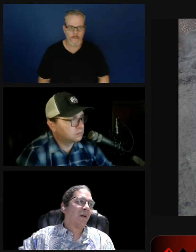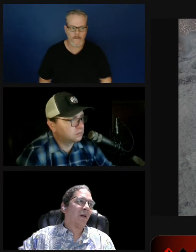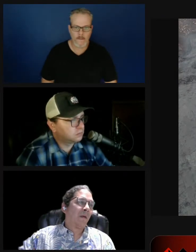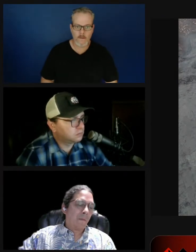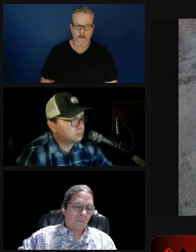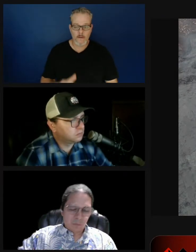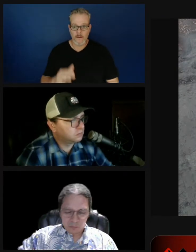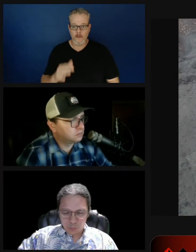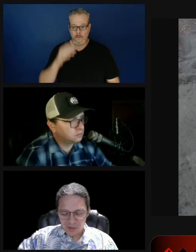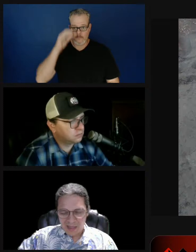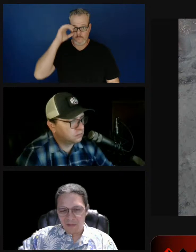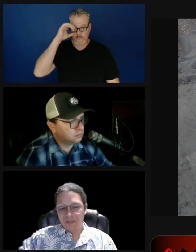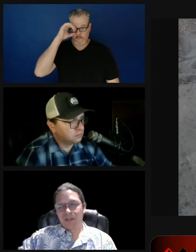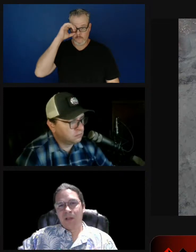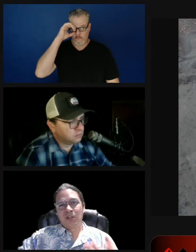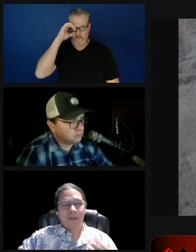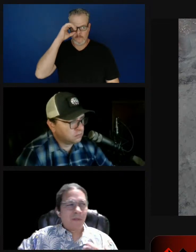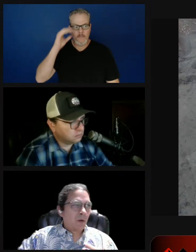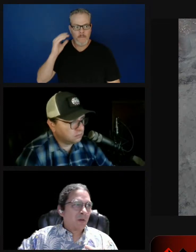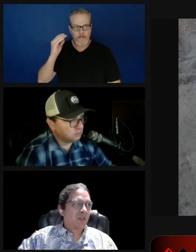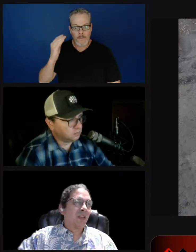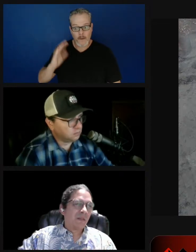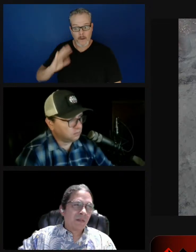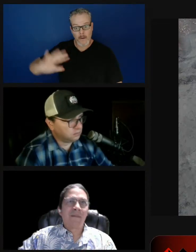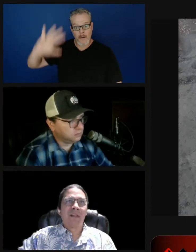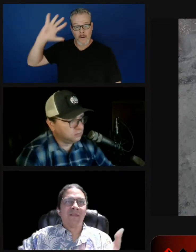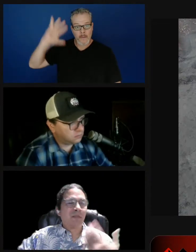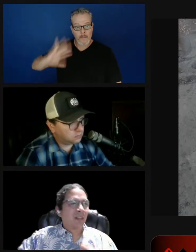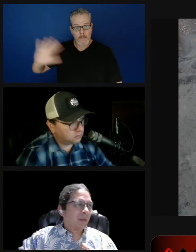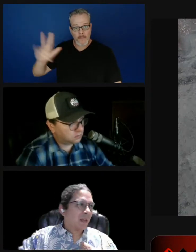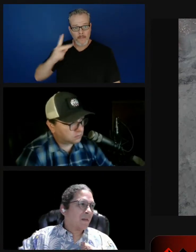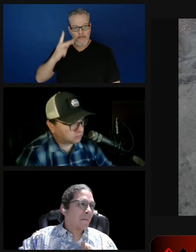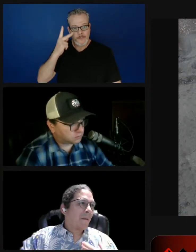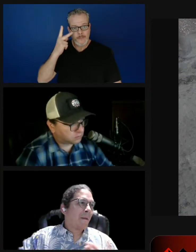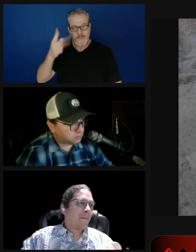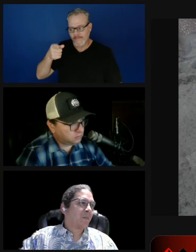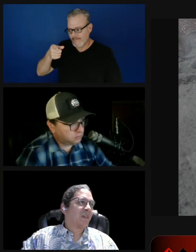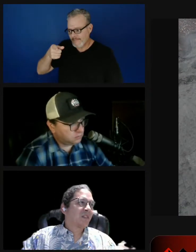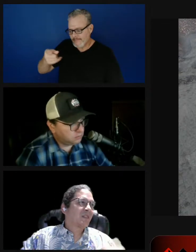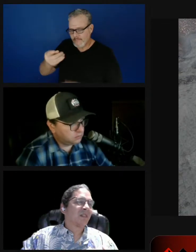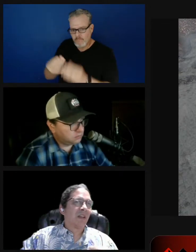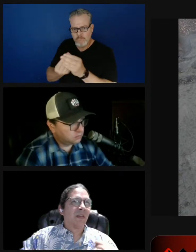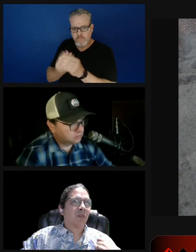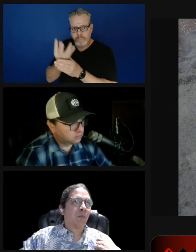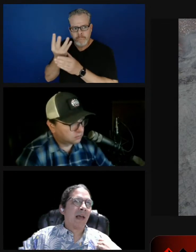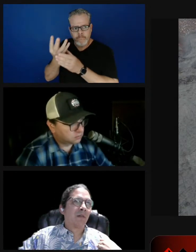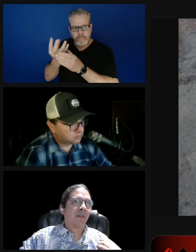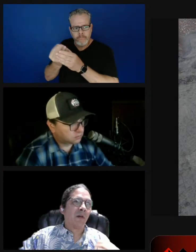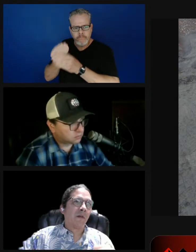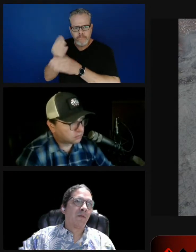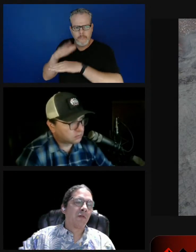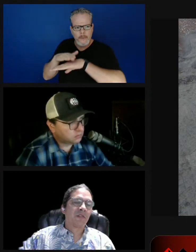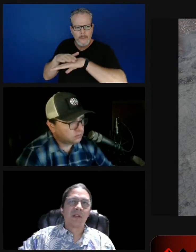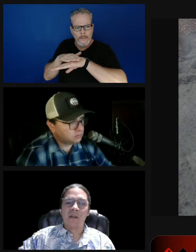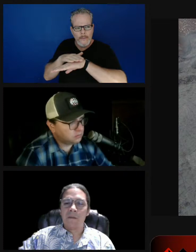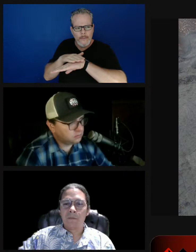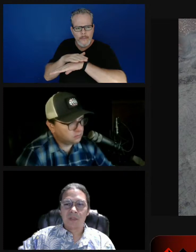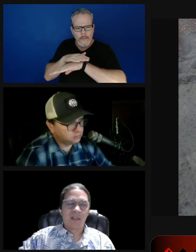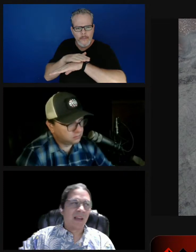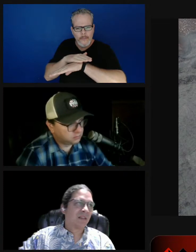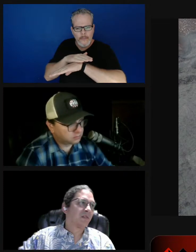after putting out sluggish lava flows and then having fountaining begin, this led them to put out their